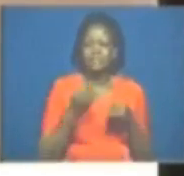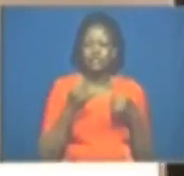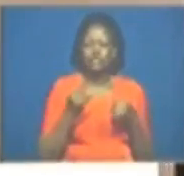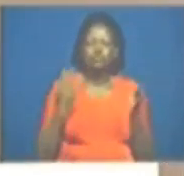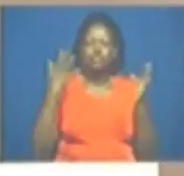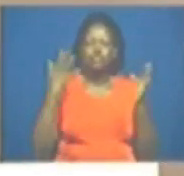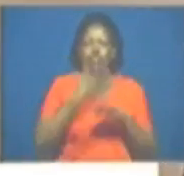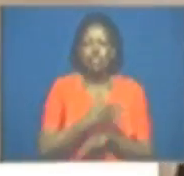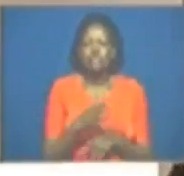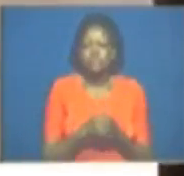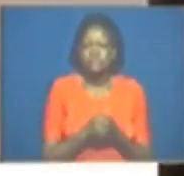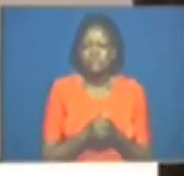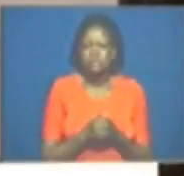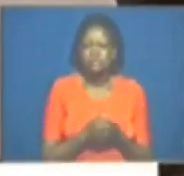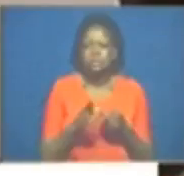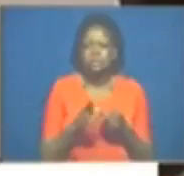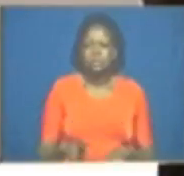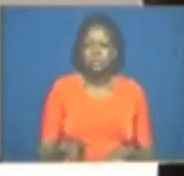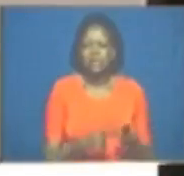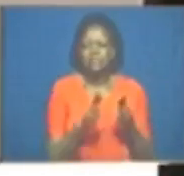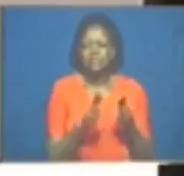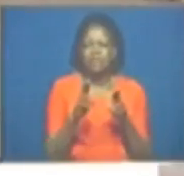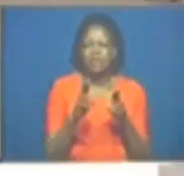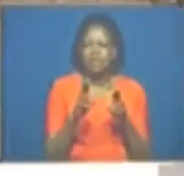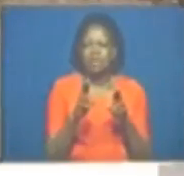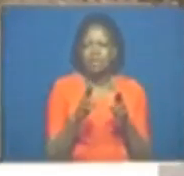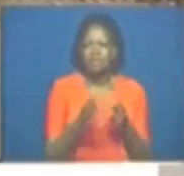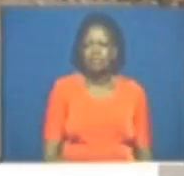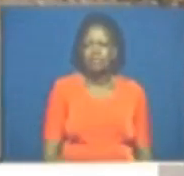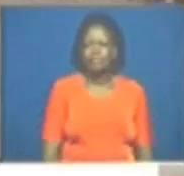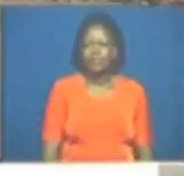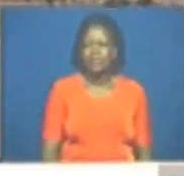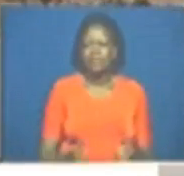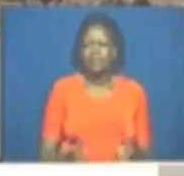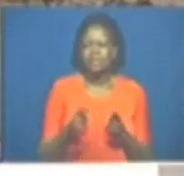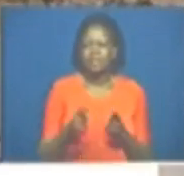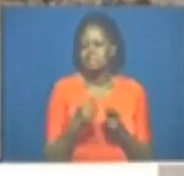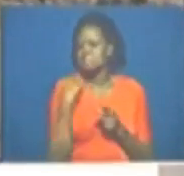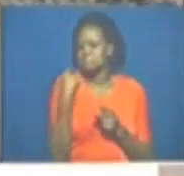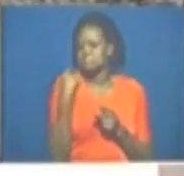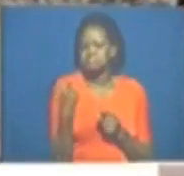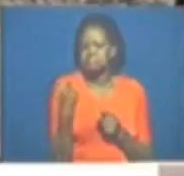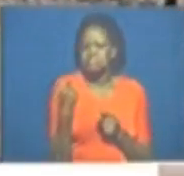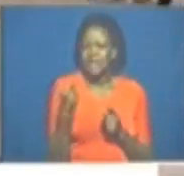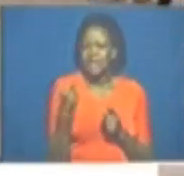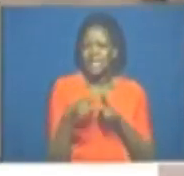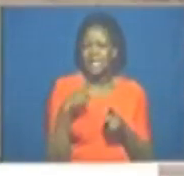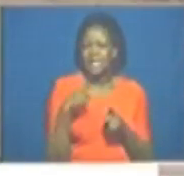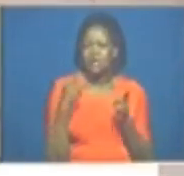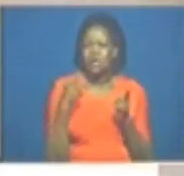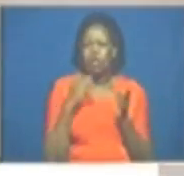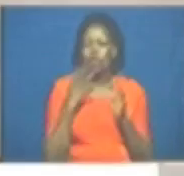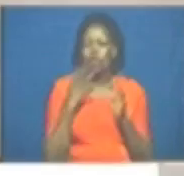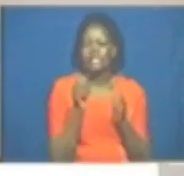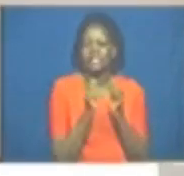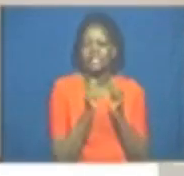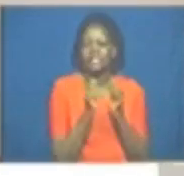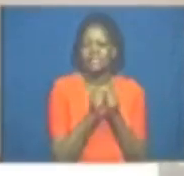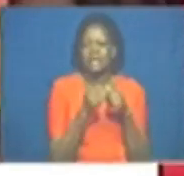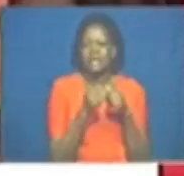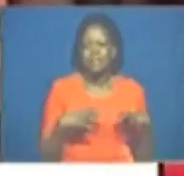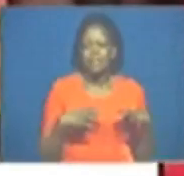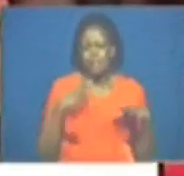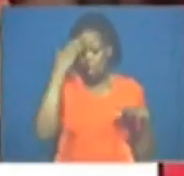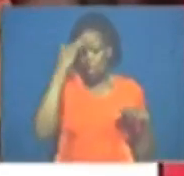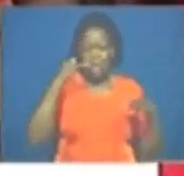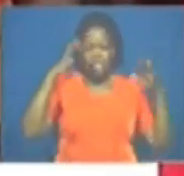the swollen River Enziu. The river has in the recent past claimed more than 10 lives owing to heavy downpour.